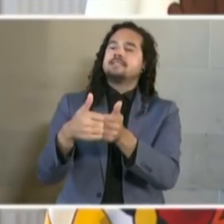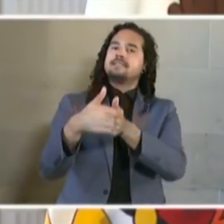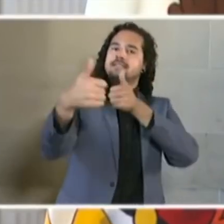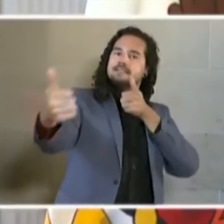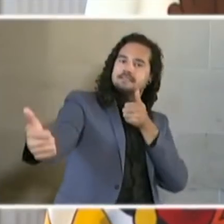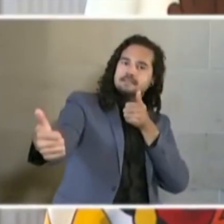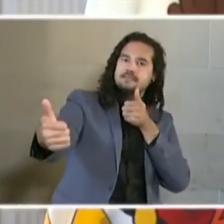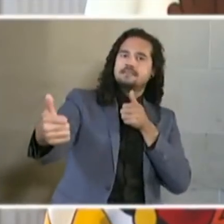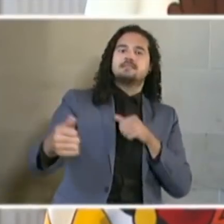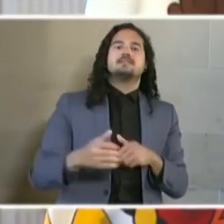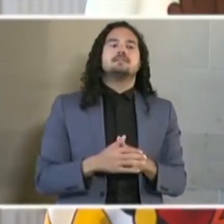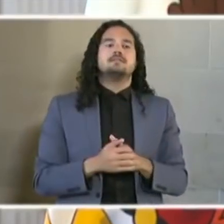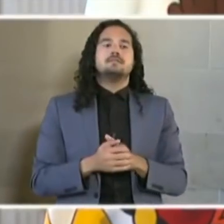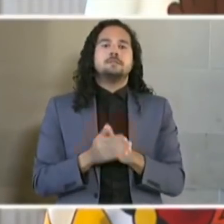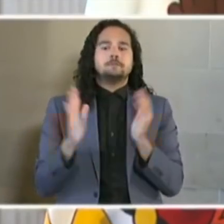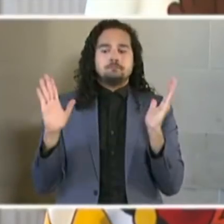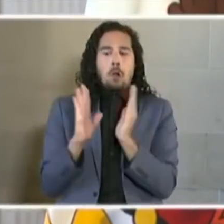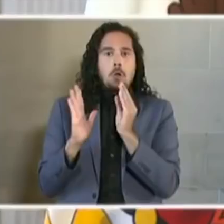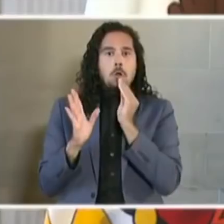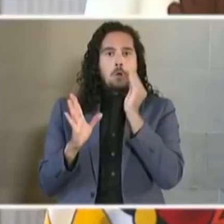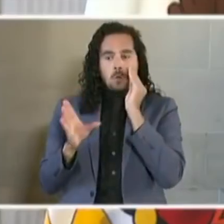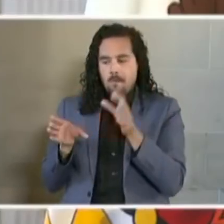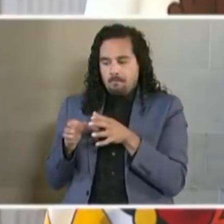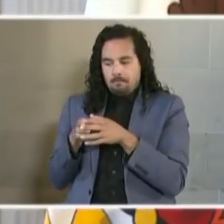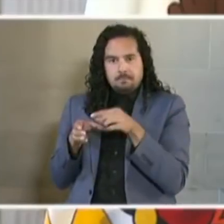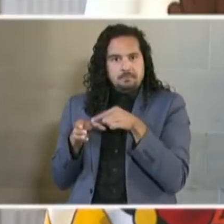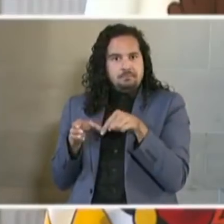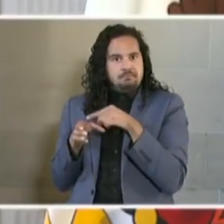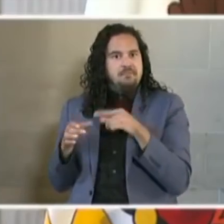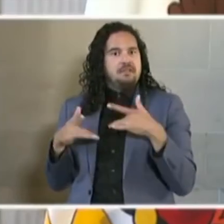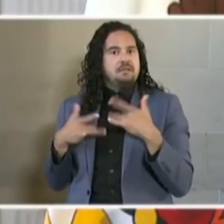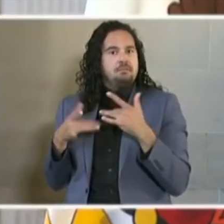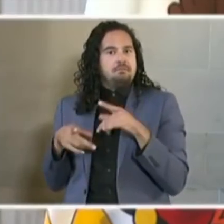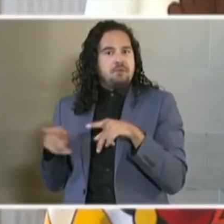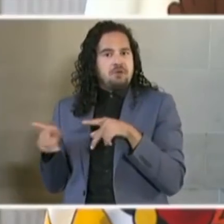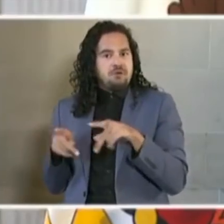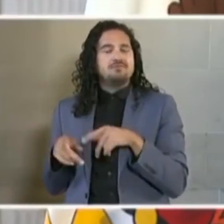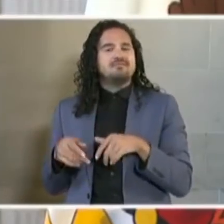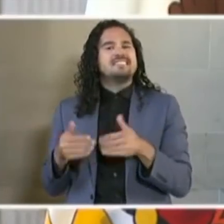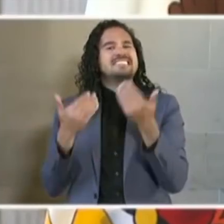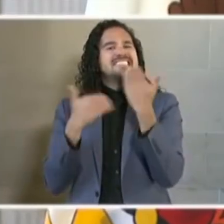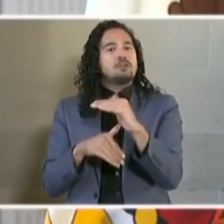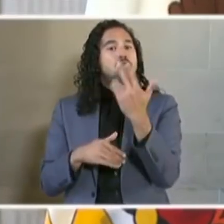households, and again, please wear those masks. Thank you.